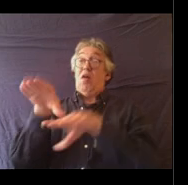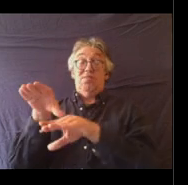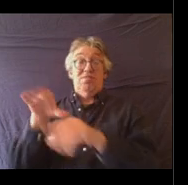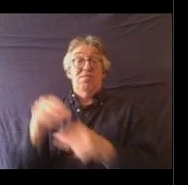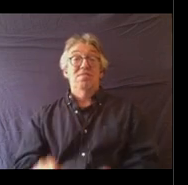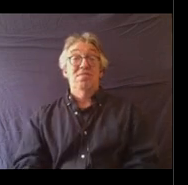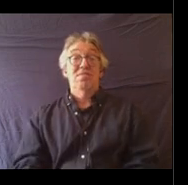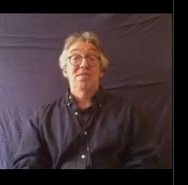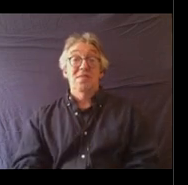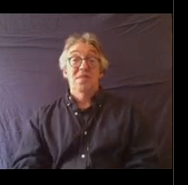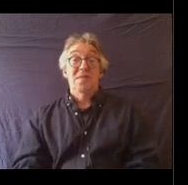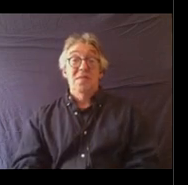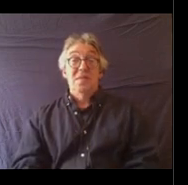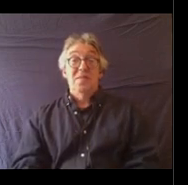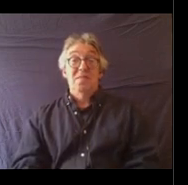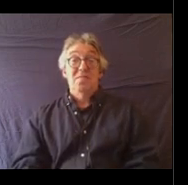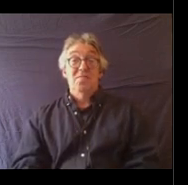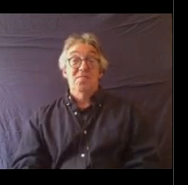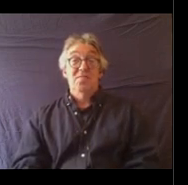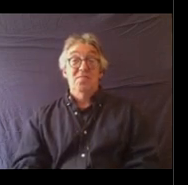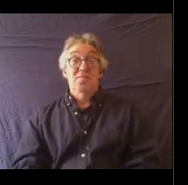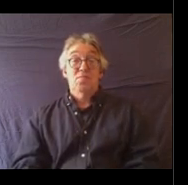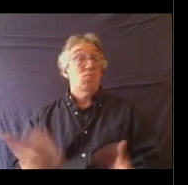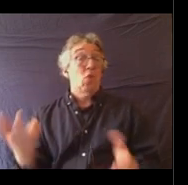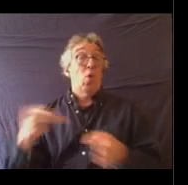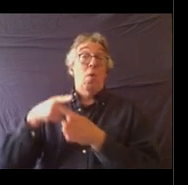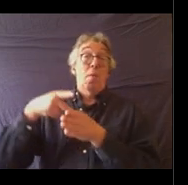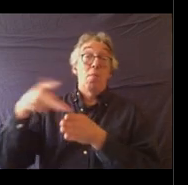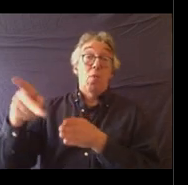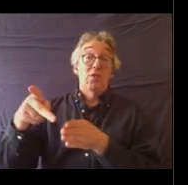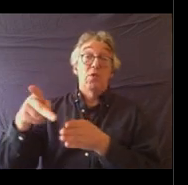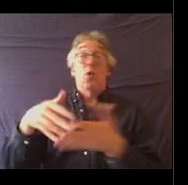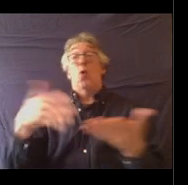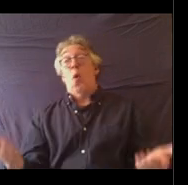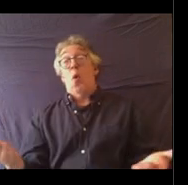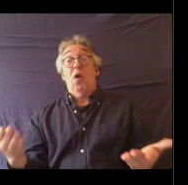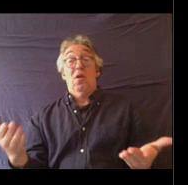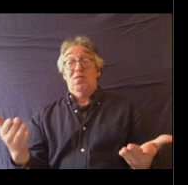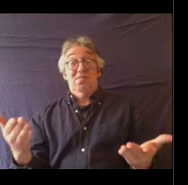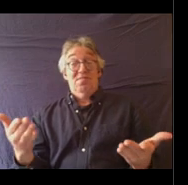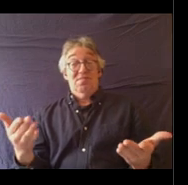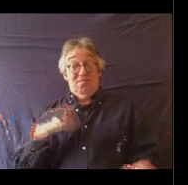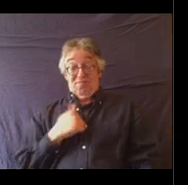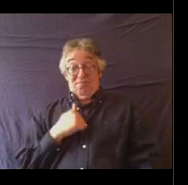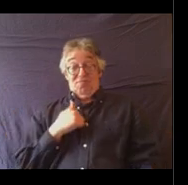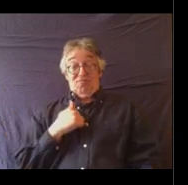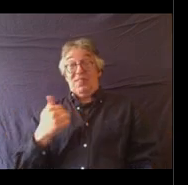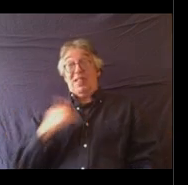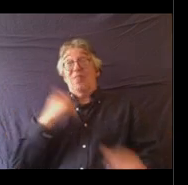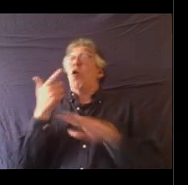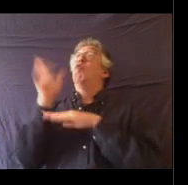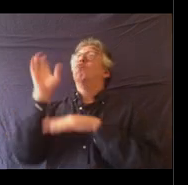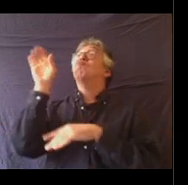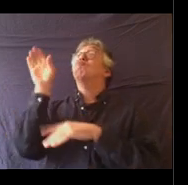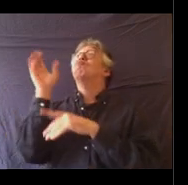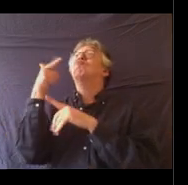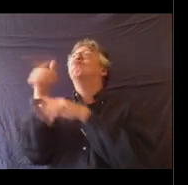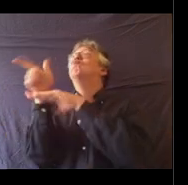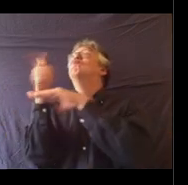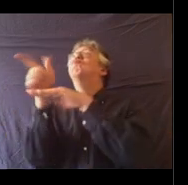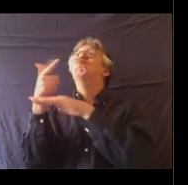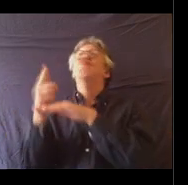the, it can be also professionally produced, of course, but a lot of it is user generated. And there one really has